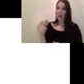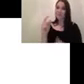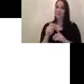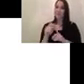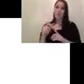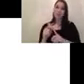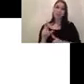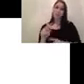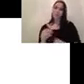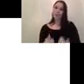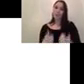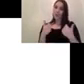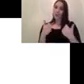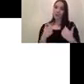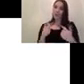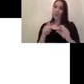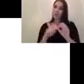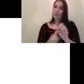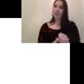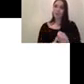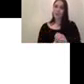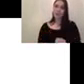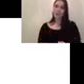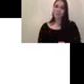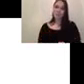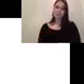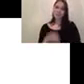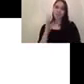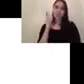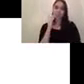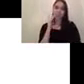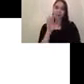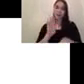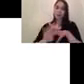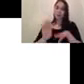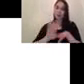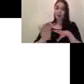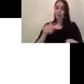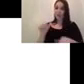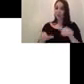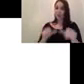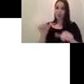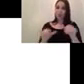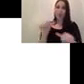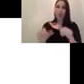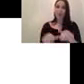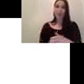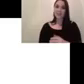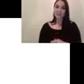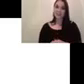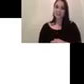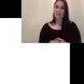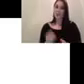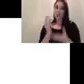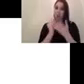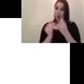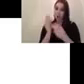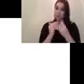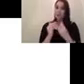good quality. When the training progress, it learns, so it predicts a